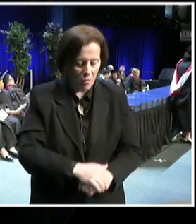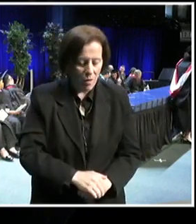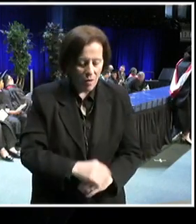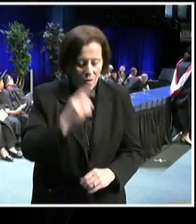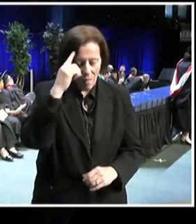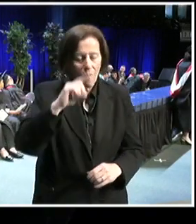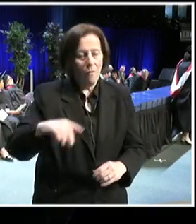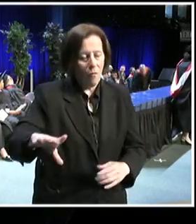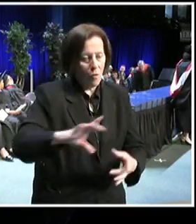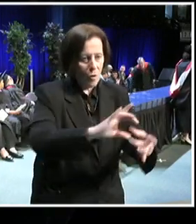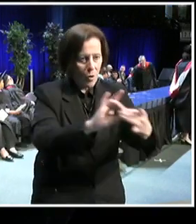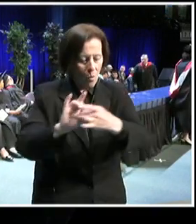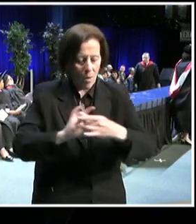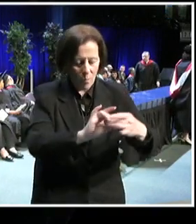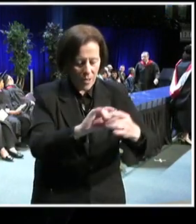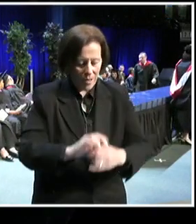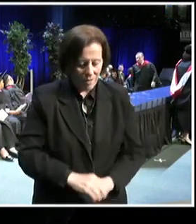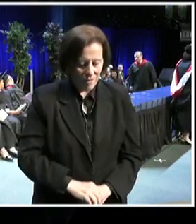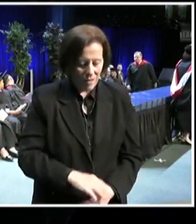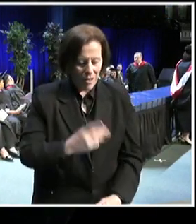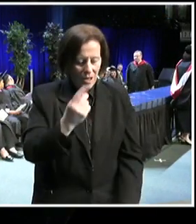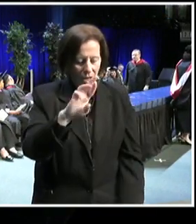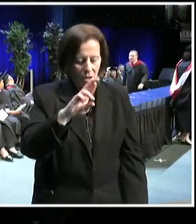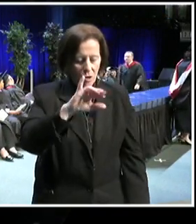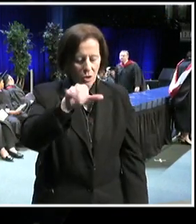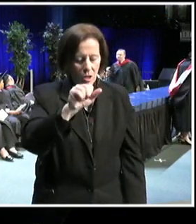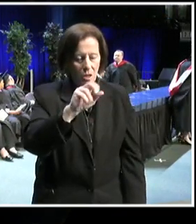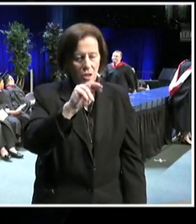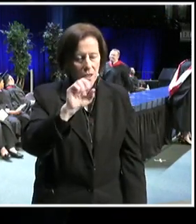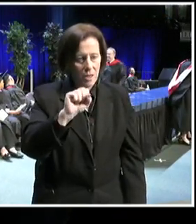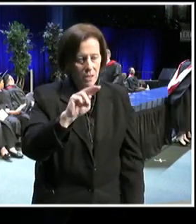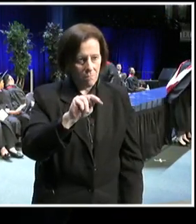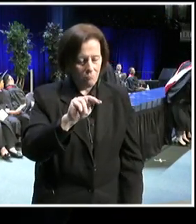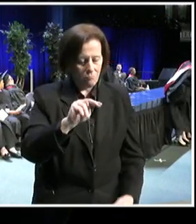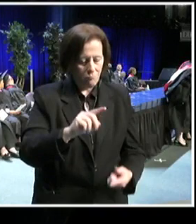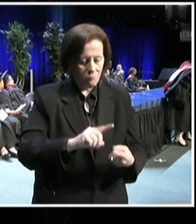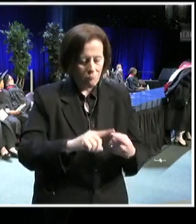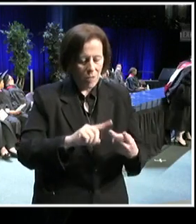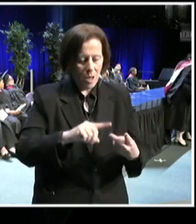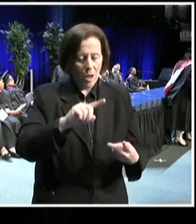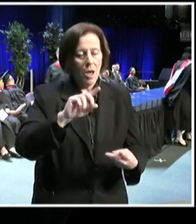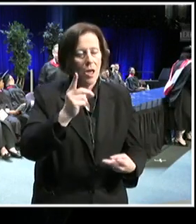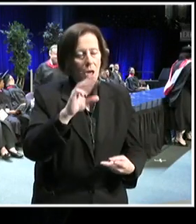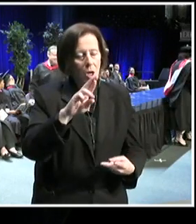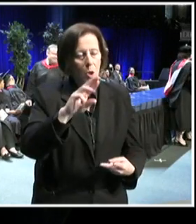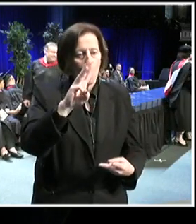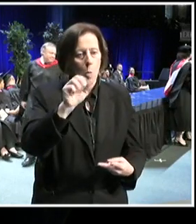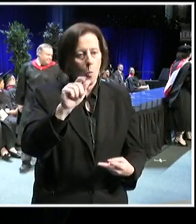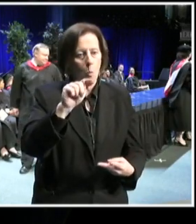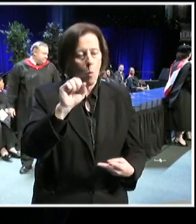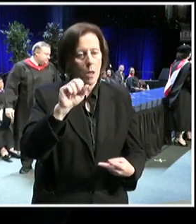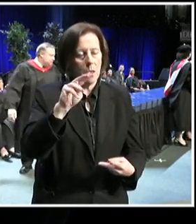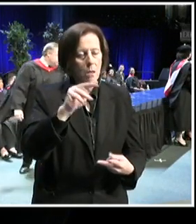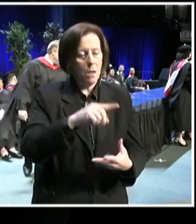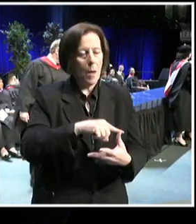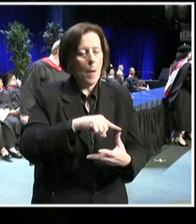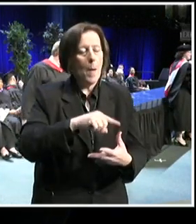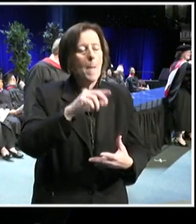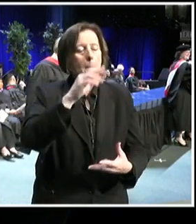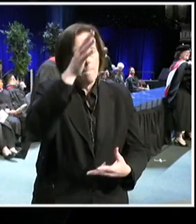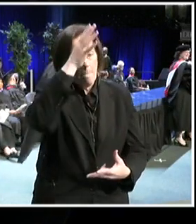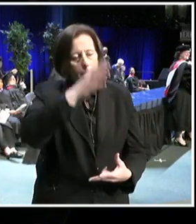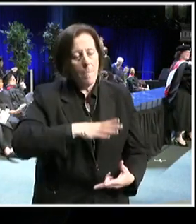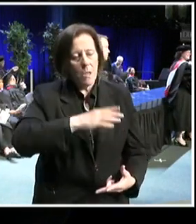your cooperation. Dr. Jensen, Dr. Watson, Mr. Giddings, we are ready to